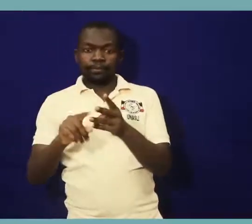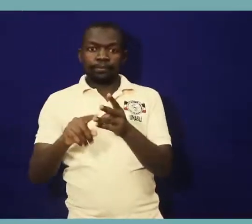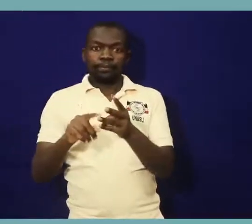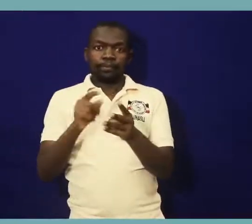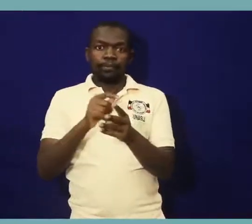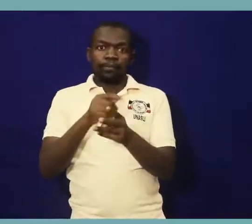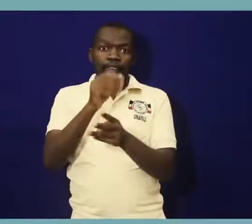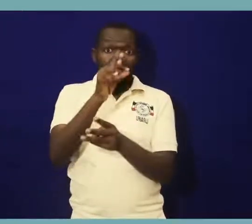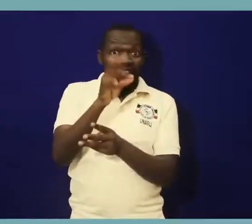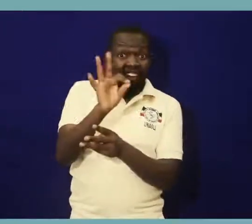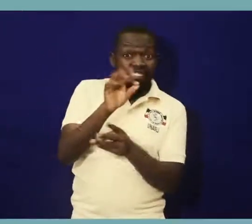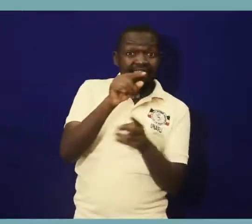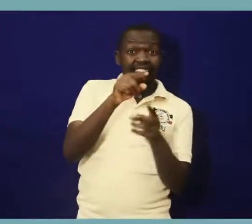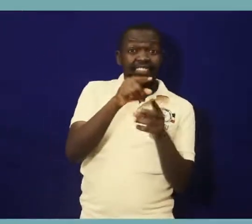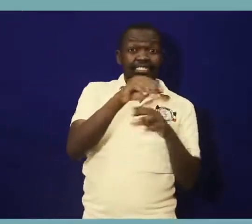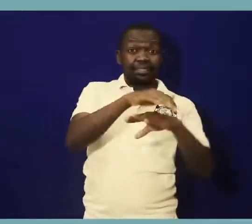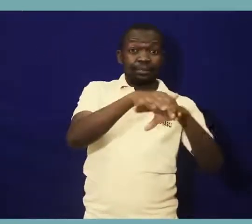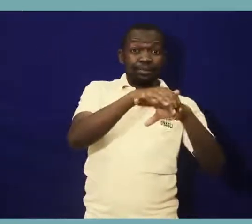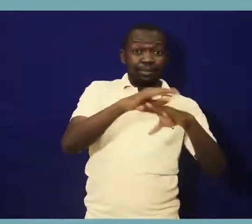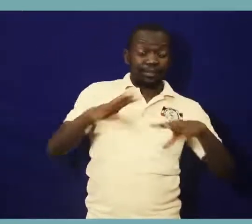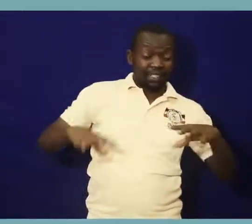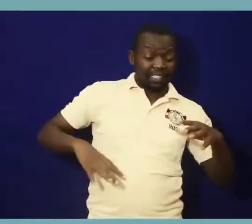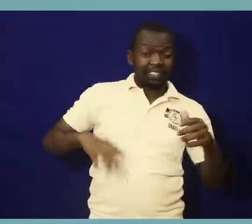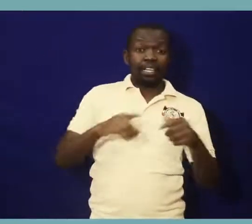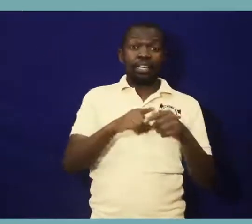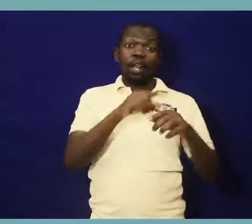Russia, Britain,